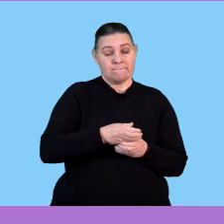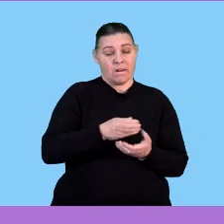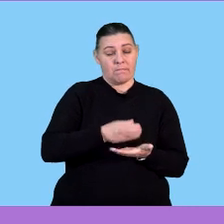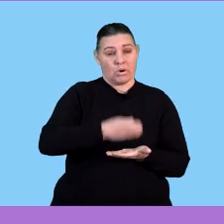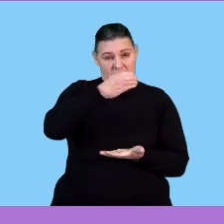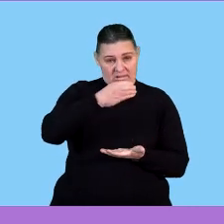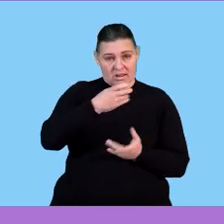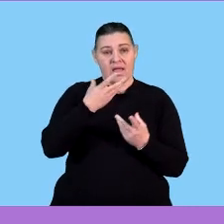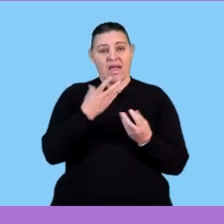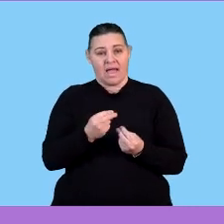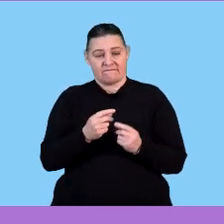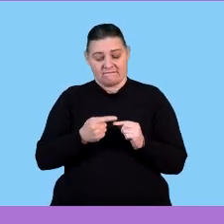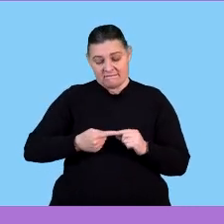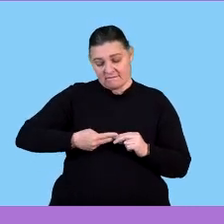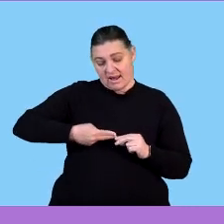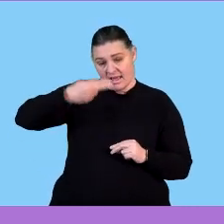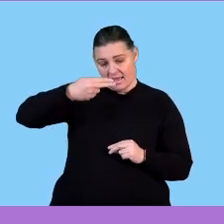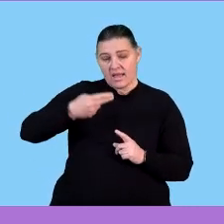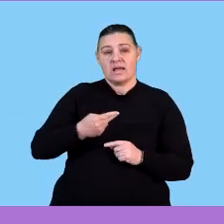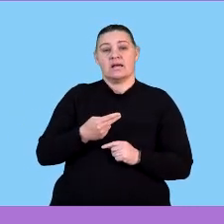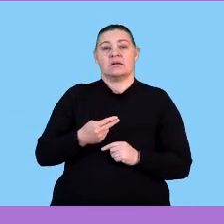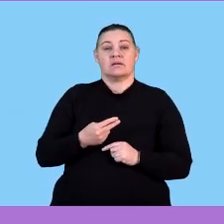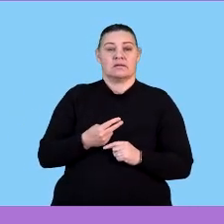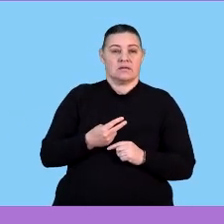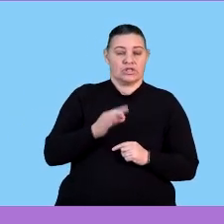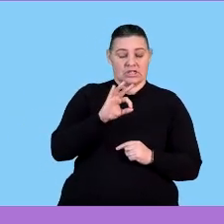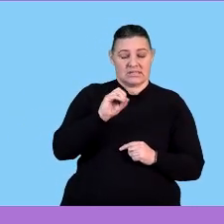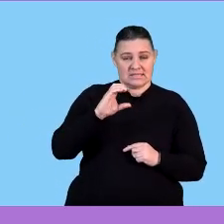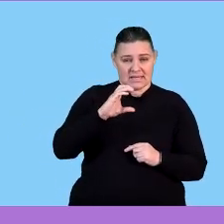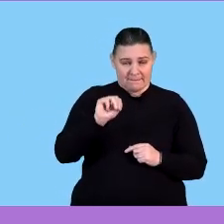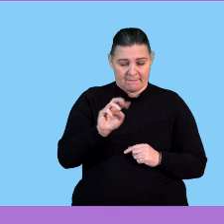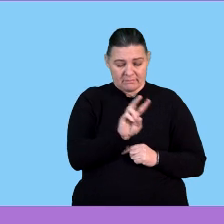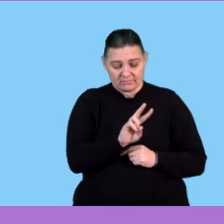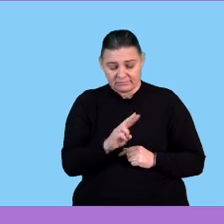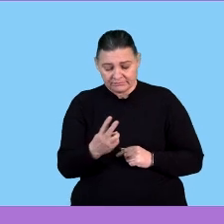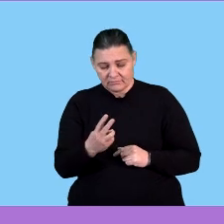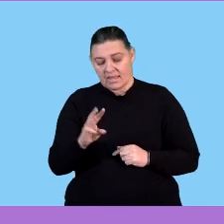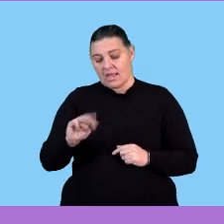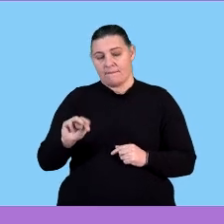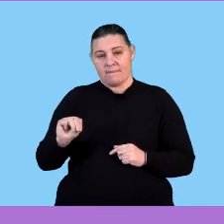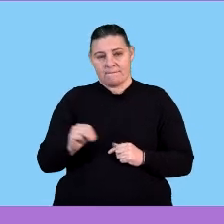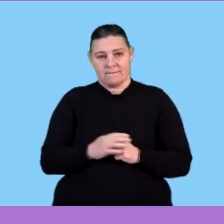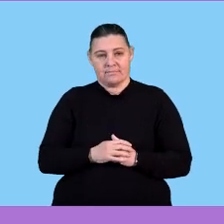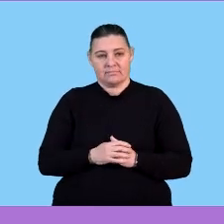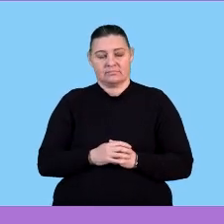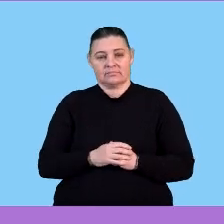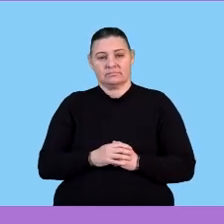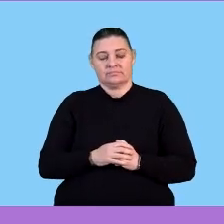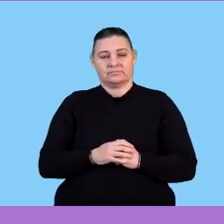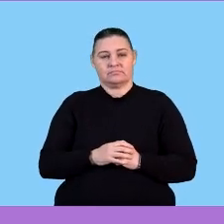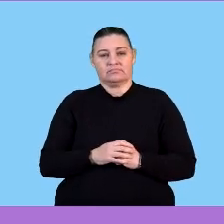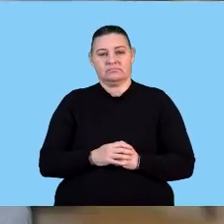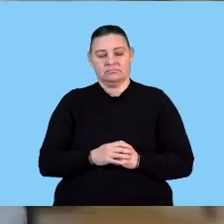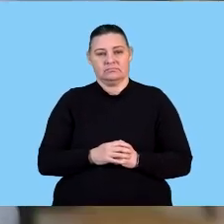has a length of 30 centimeters. Convert this measurement to millimeters. All